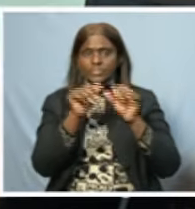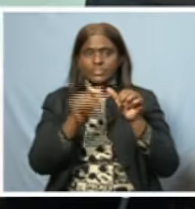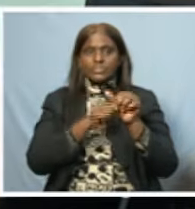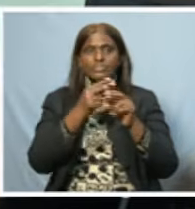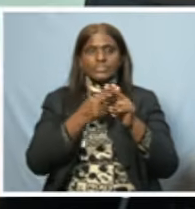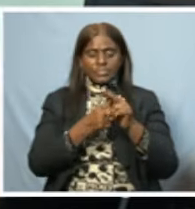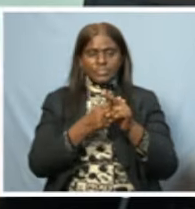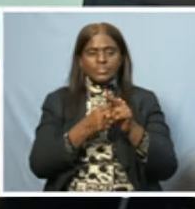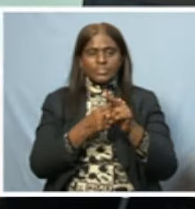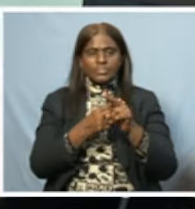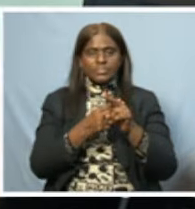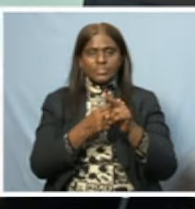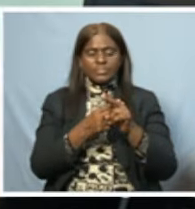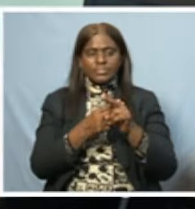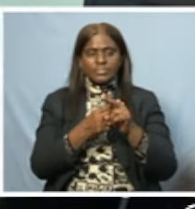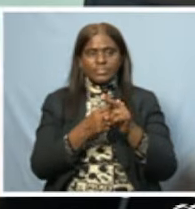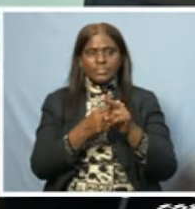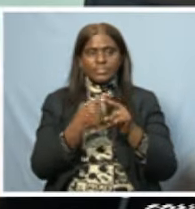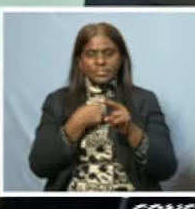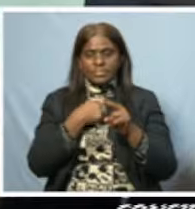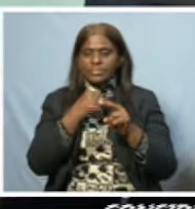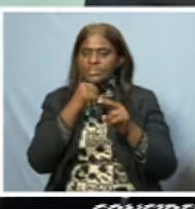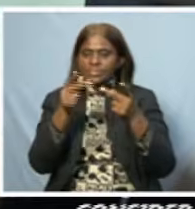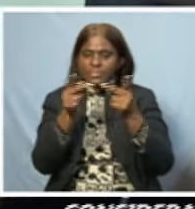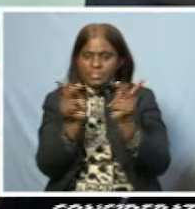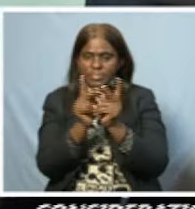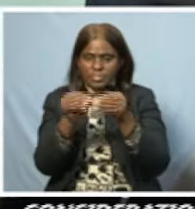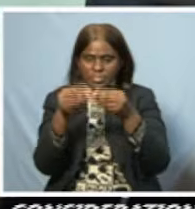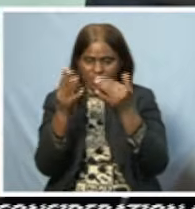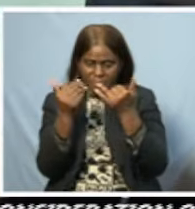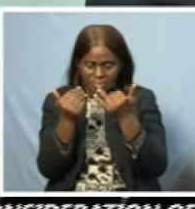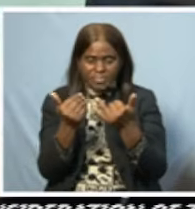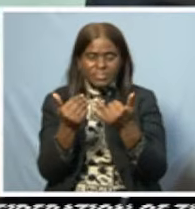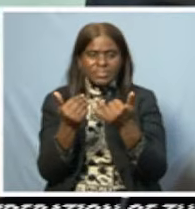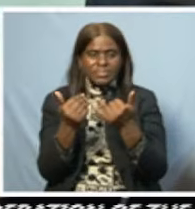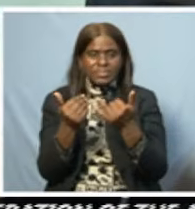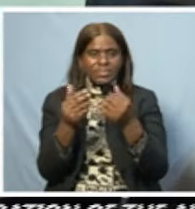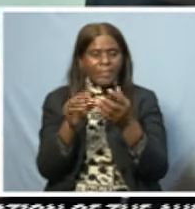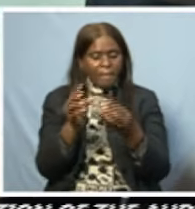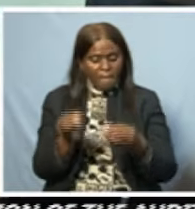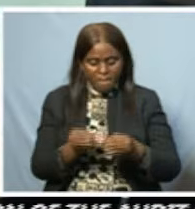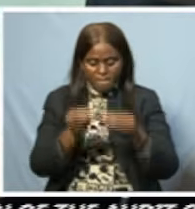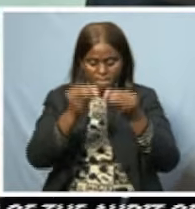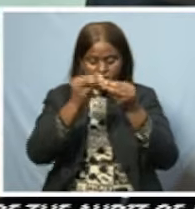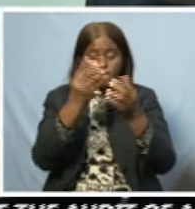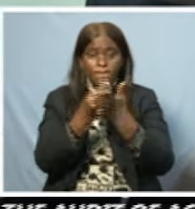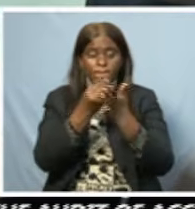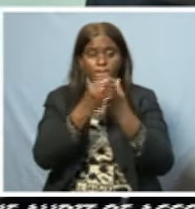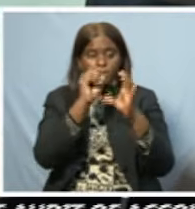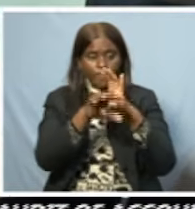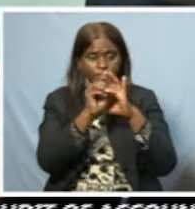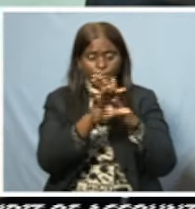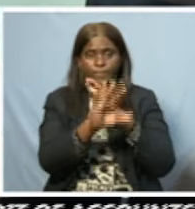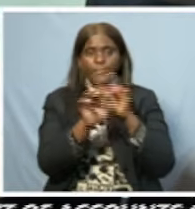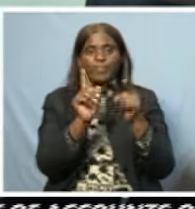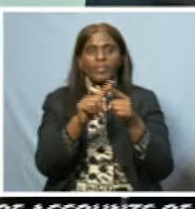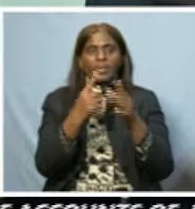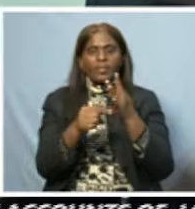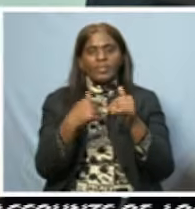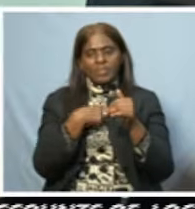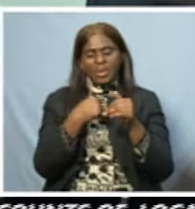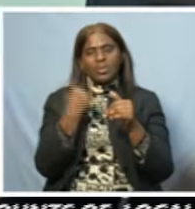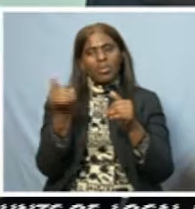month. I'm not in a position to give the current amount that is there, but I